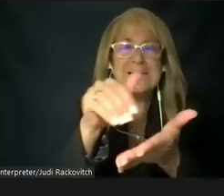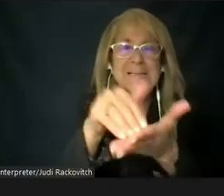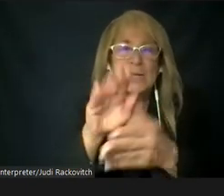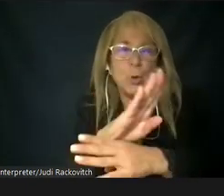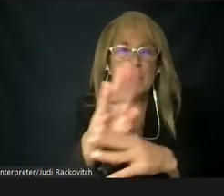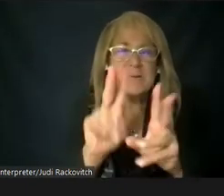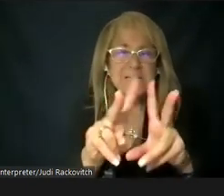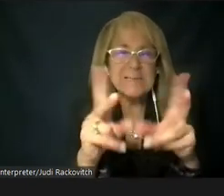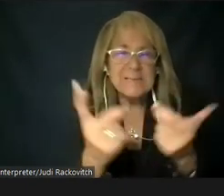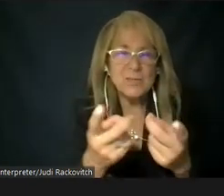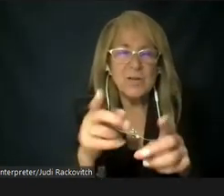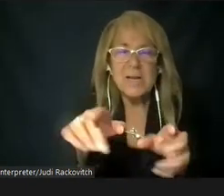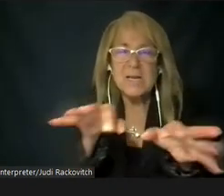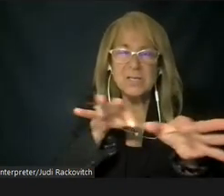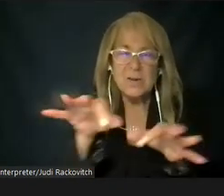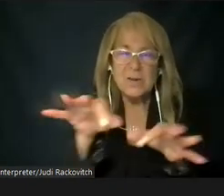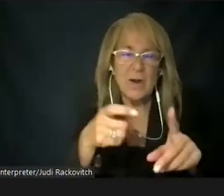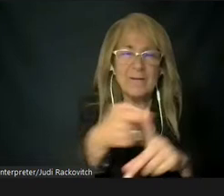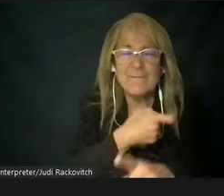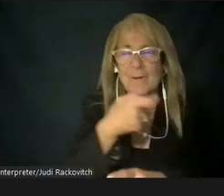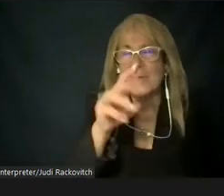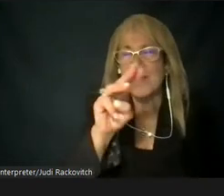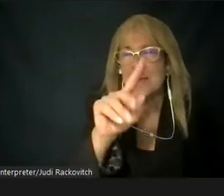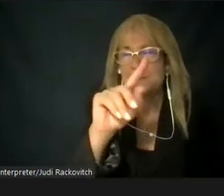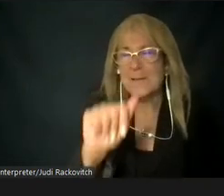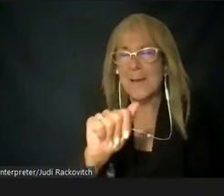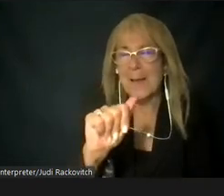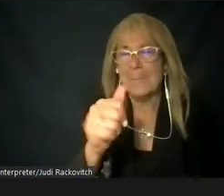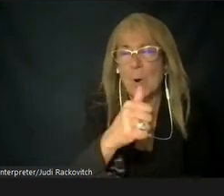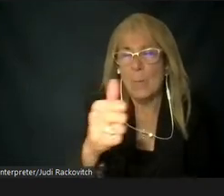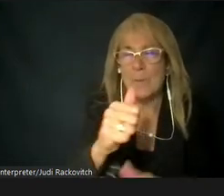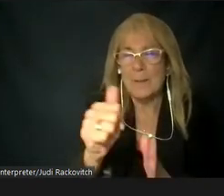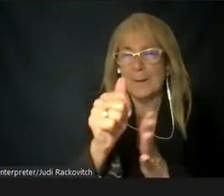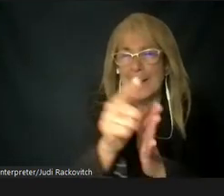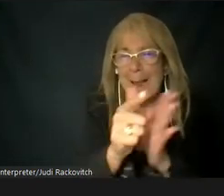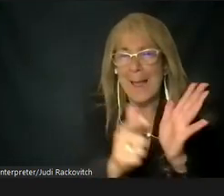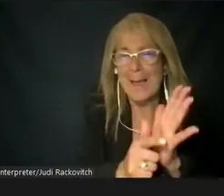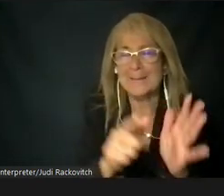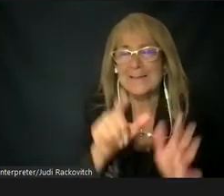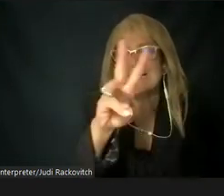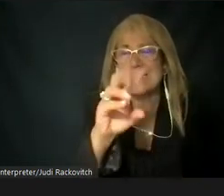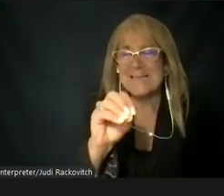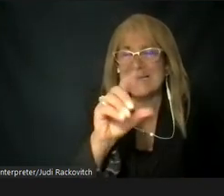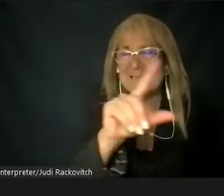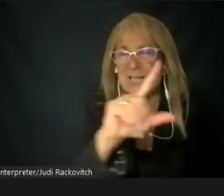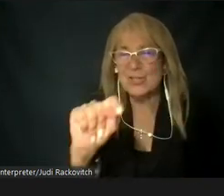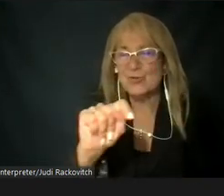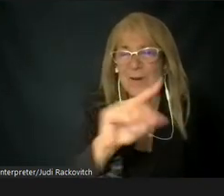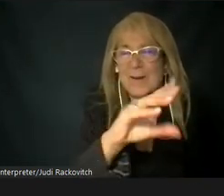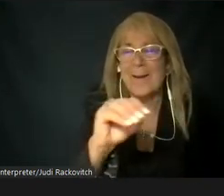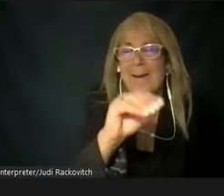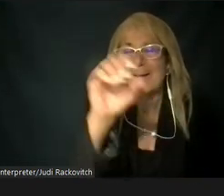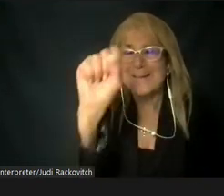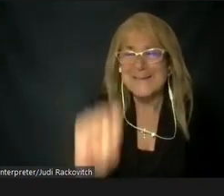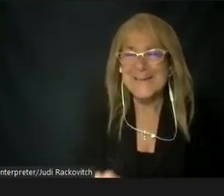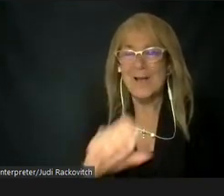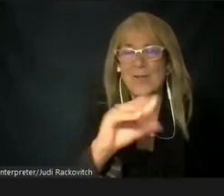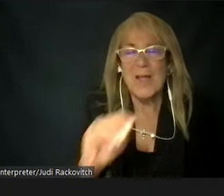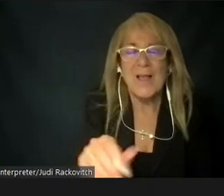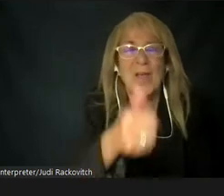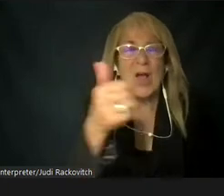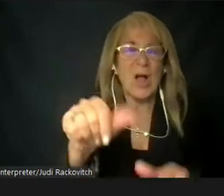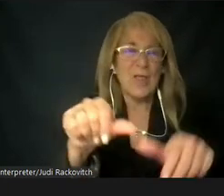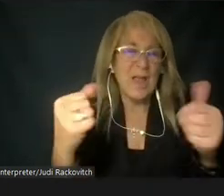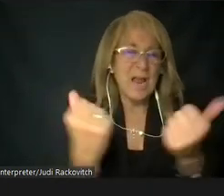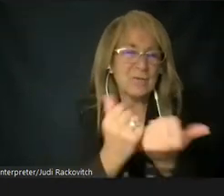as defined by the MTA Reform and Traffic Mobility Act, in other words, 60th Street and Inclusive and South, with those other areas excluded as we described earlier,